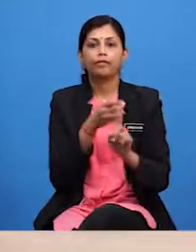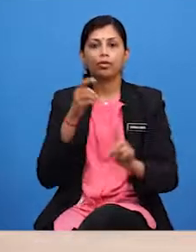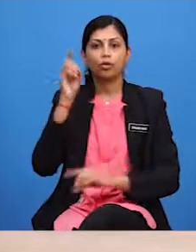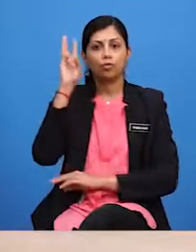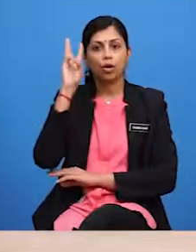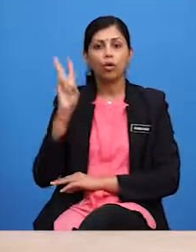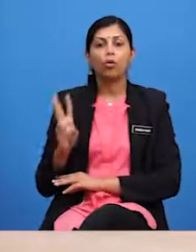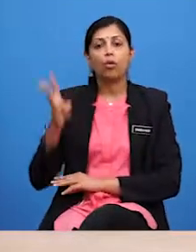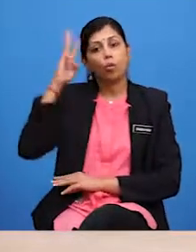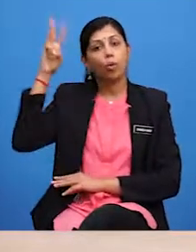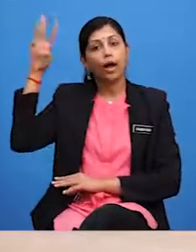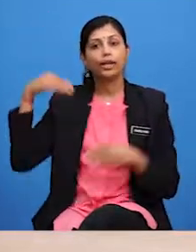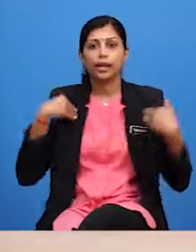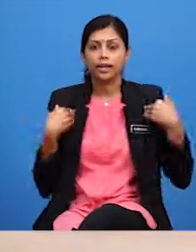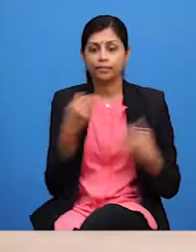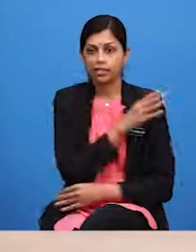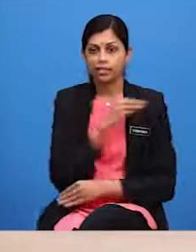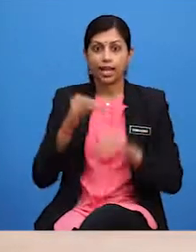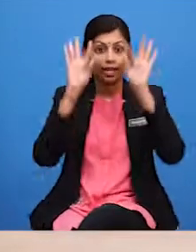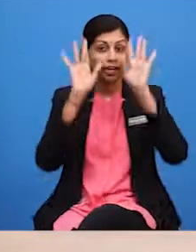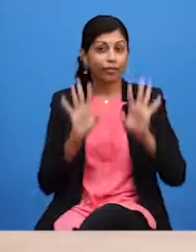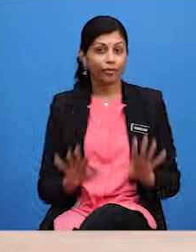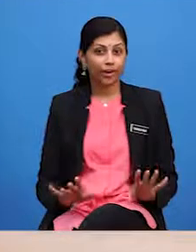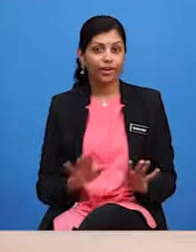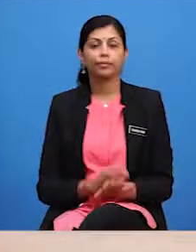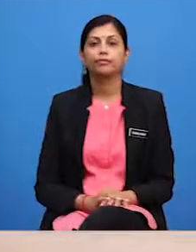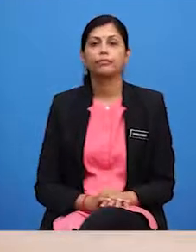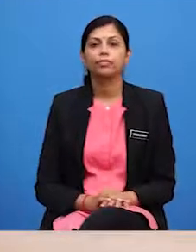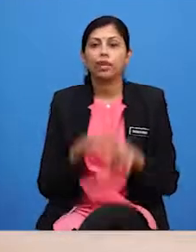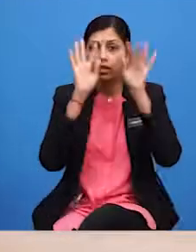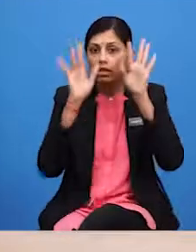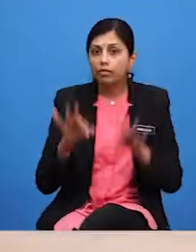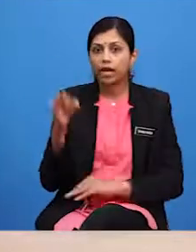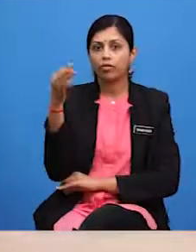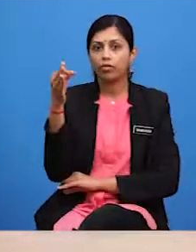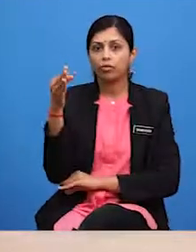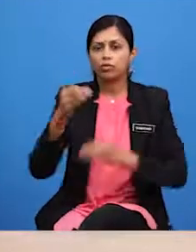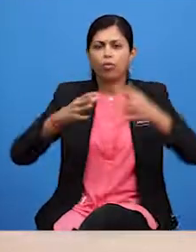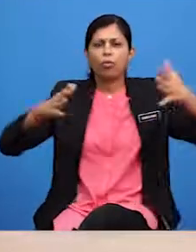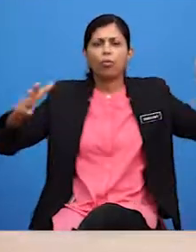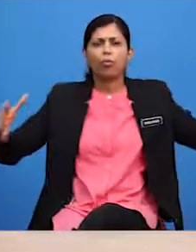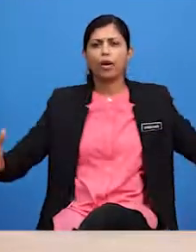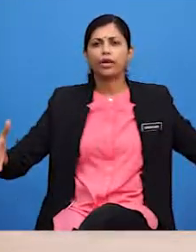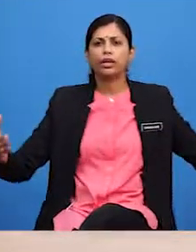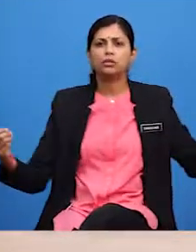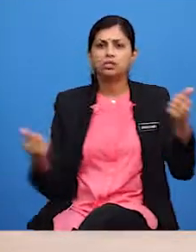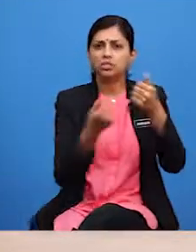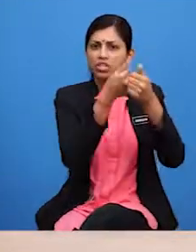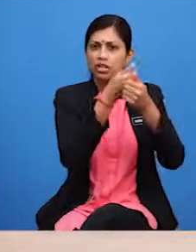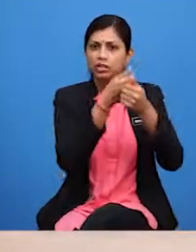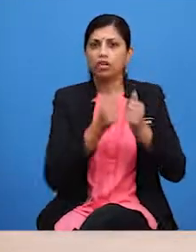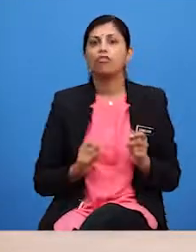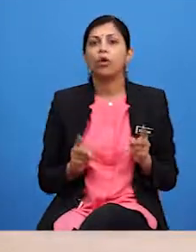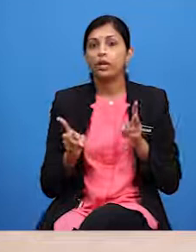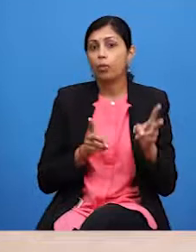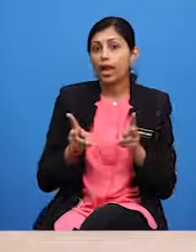Malaysia. The rainforests are wide and it makes it challenging for any vehicle to